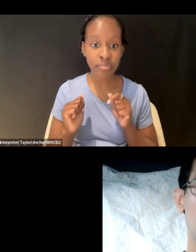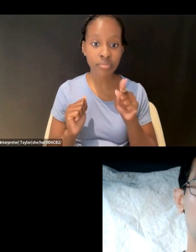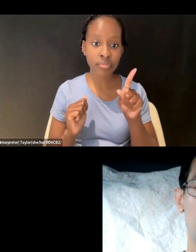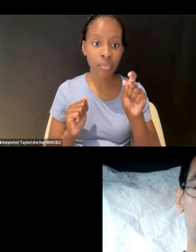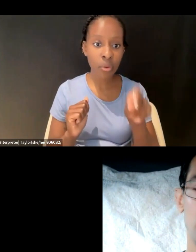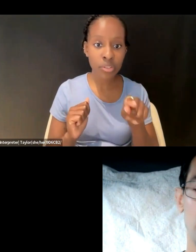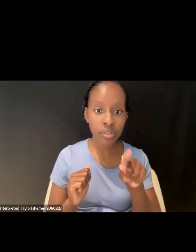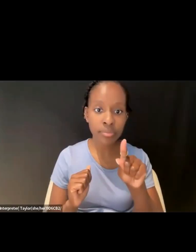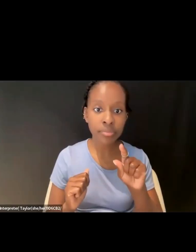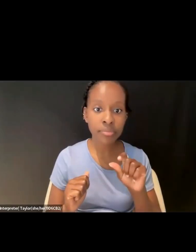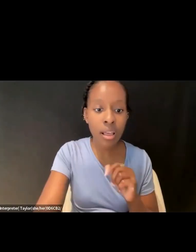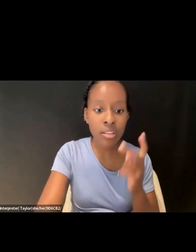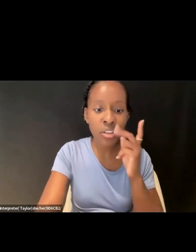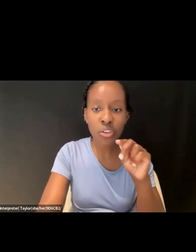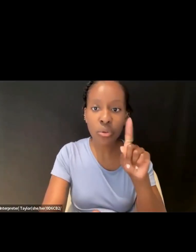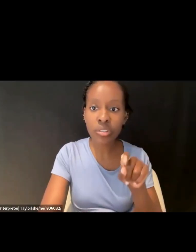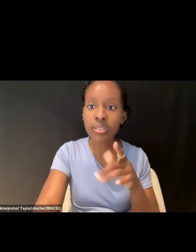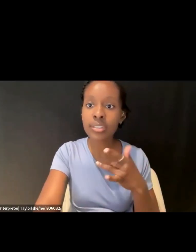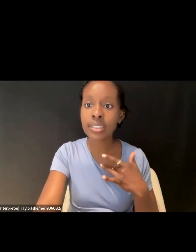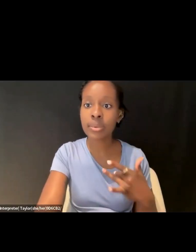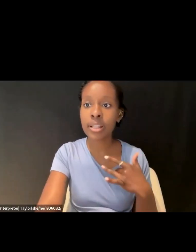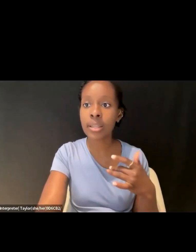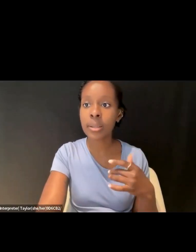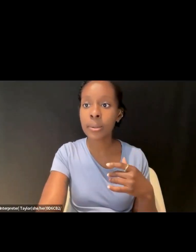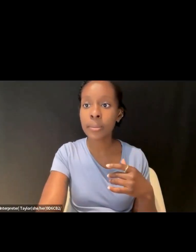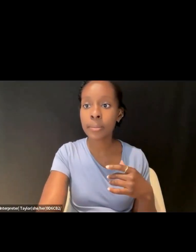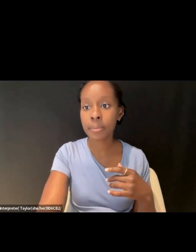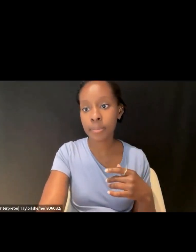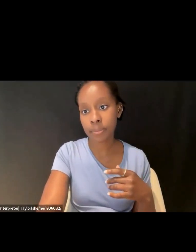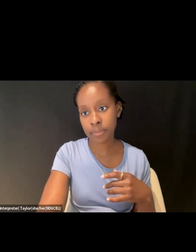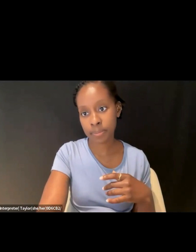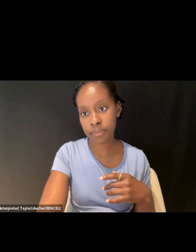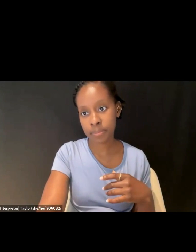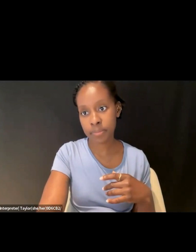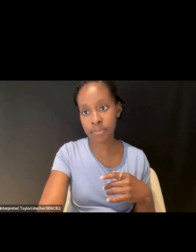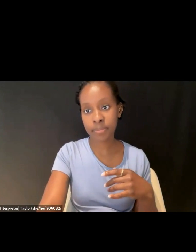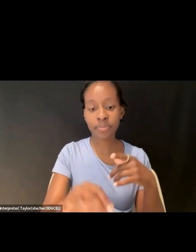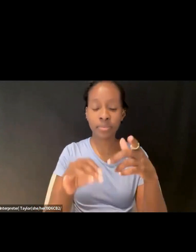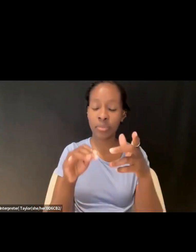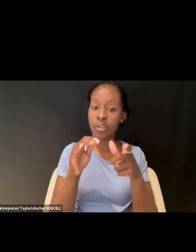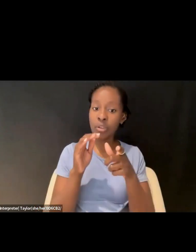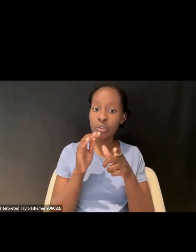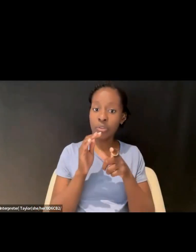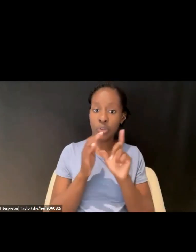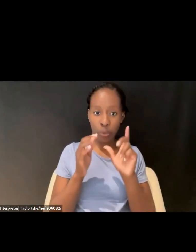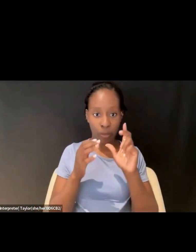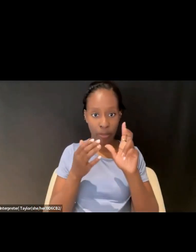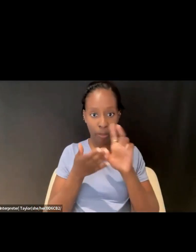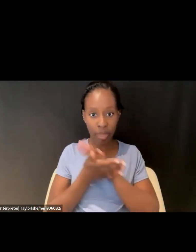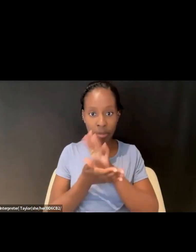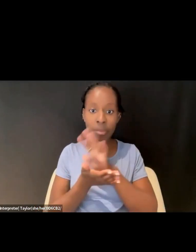your question. Typically, a review paper that you do, say, like you're reviewing literature on a certain topic. Let